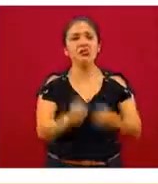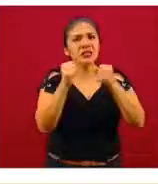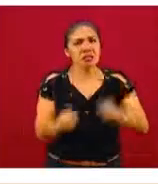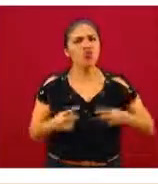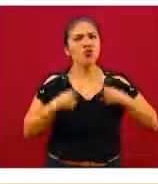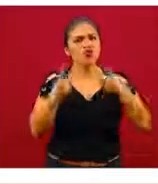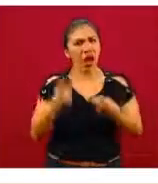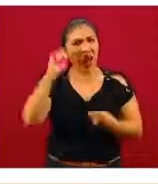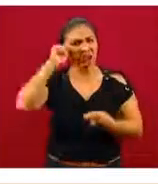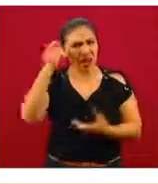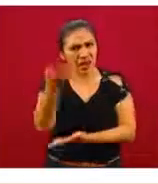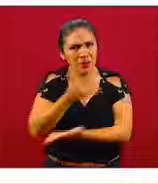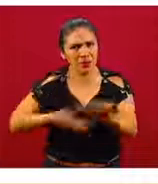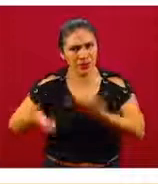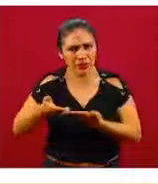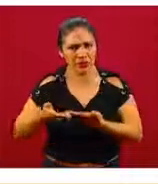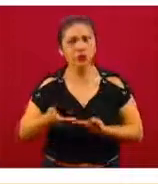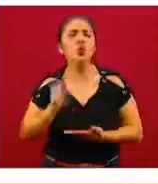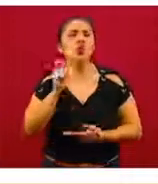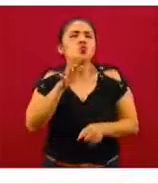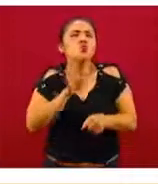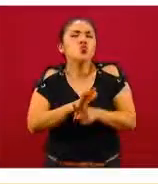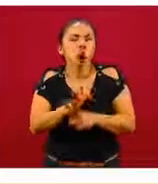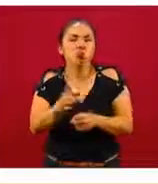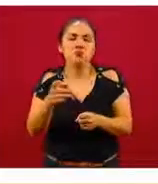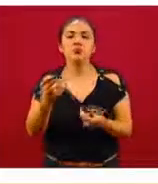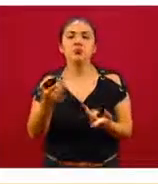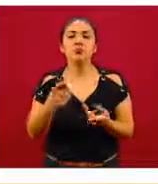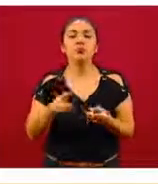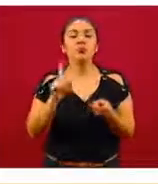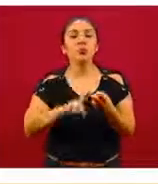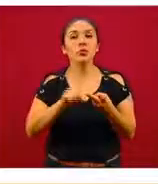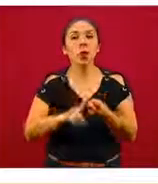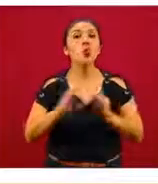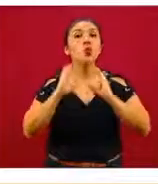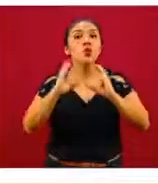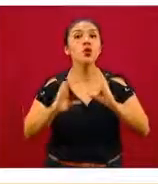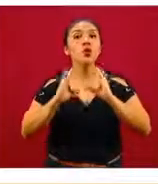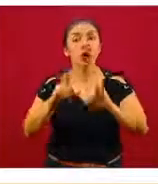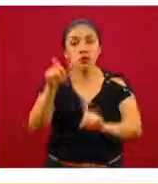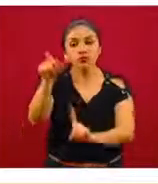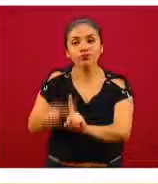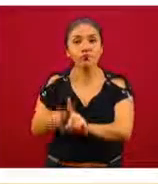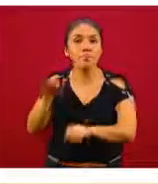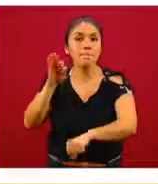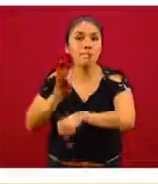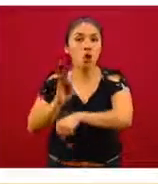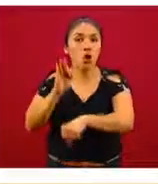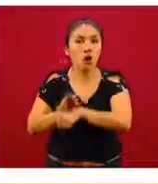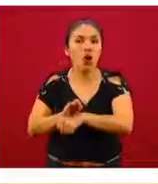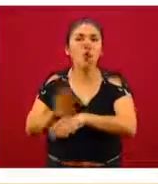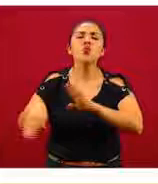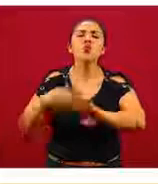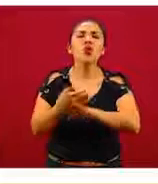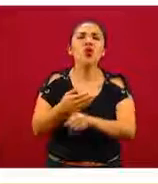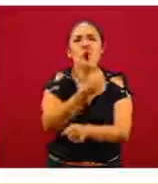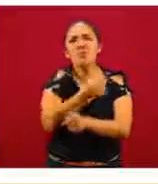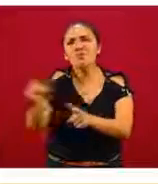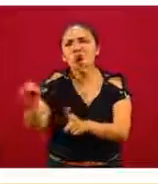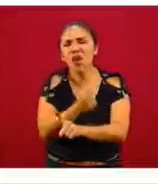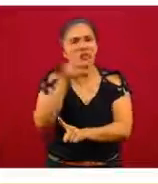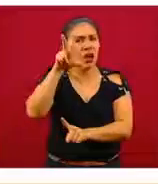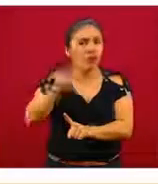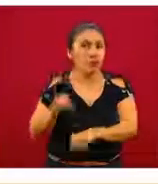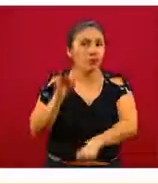these 4 points: assuring access to services, and I'm going to mention some of them, protecting their integrity, which is